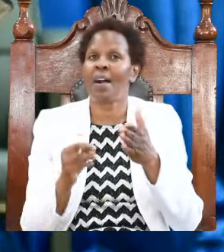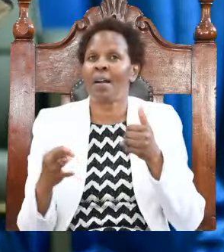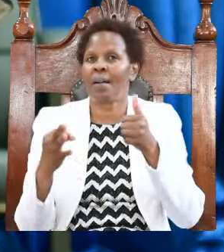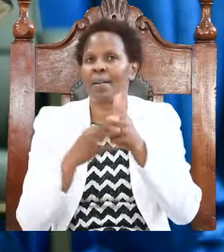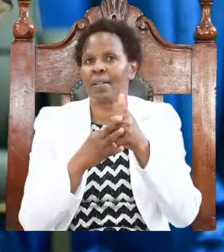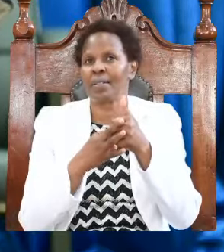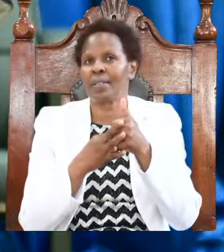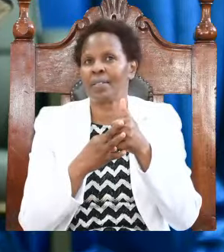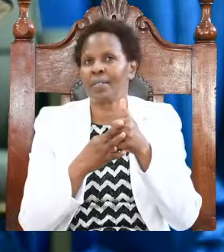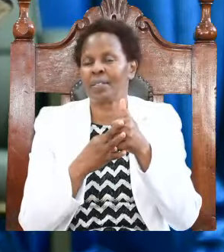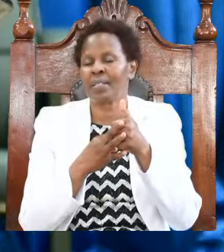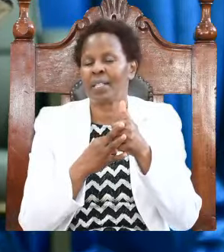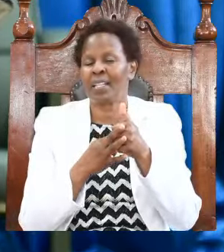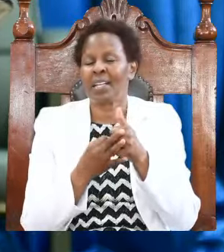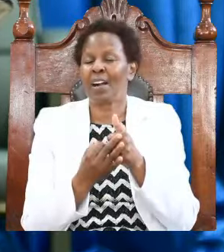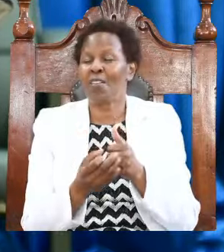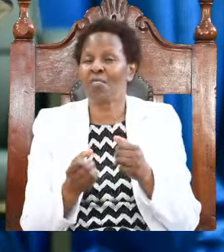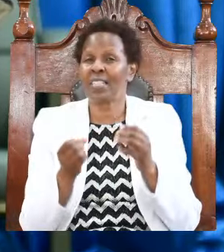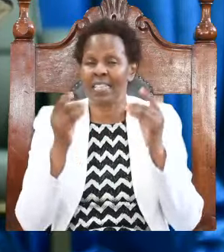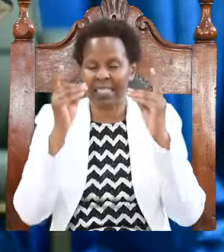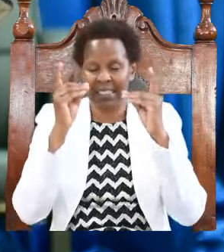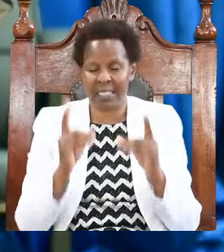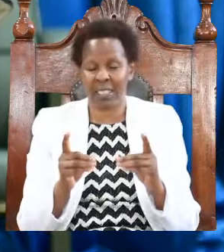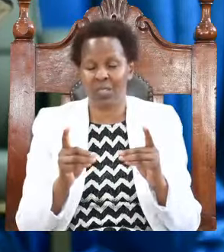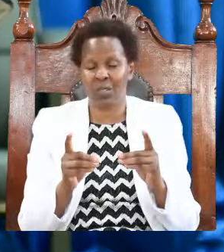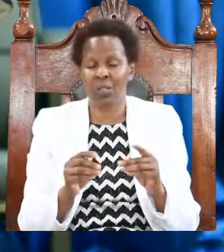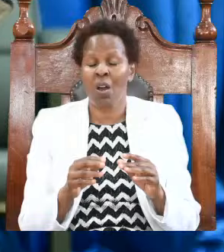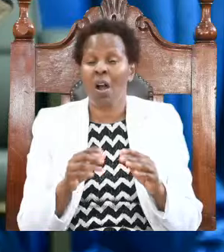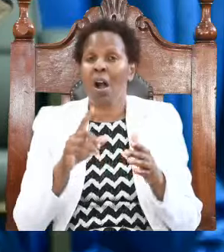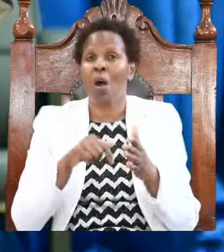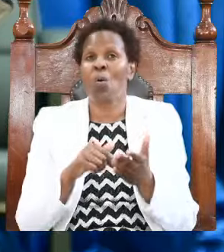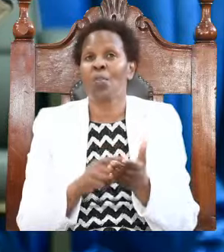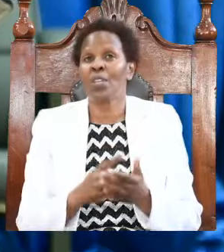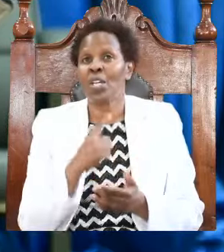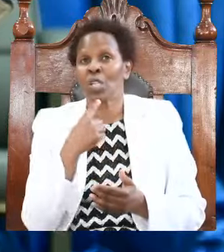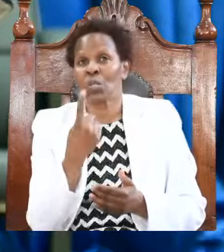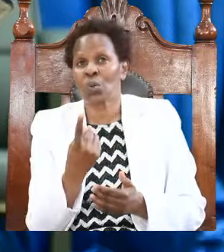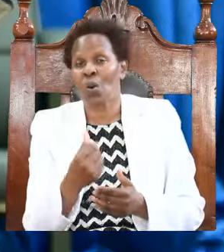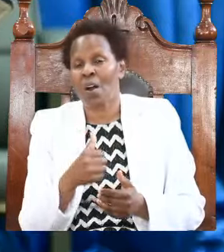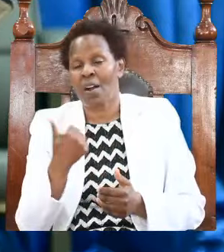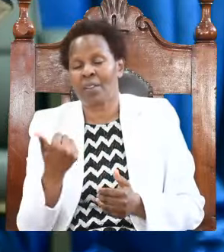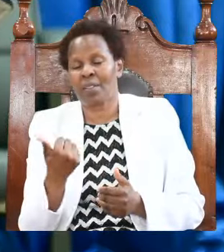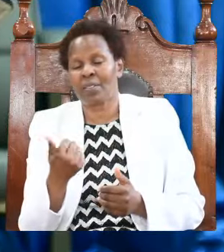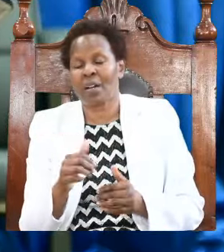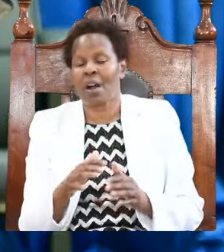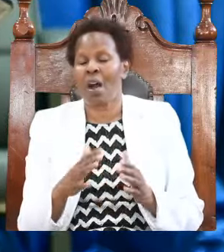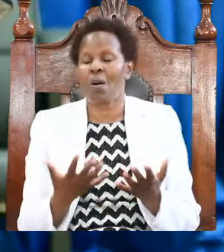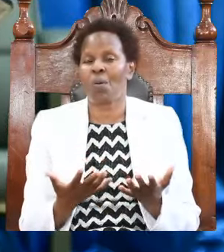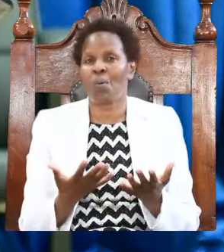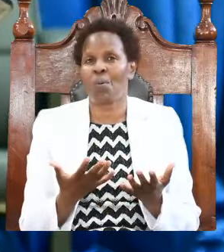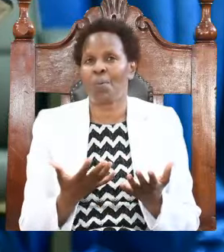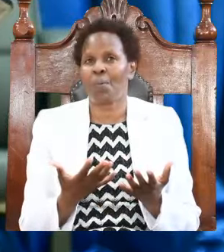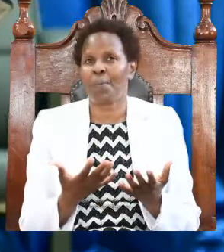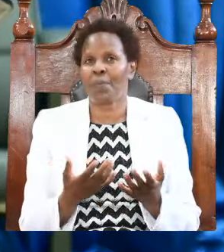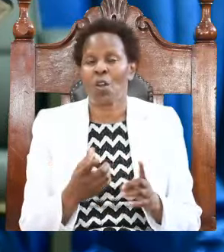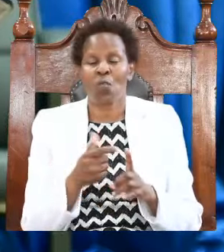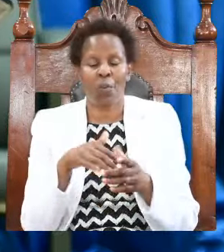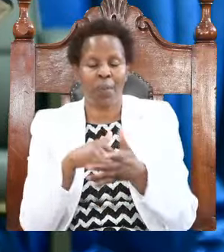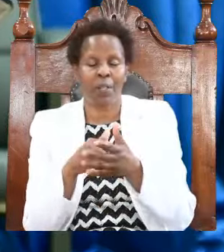others, they are so intentional about how they instruct the people of God. And it is from this place